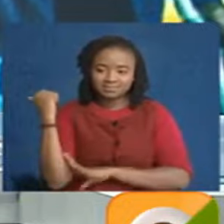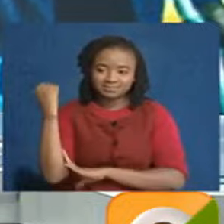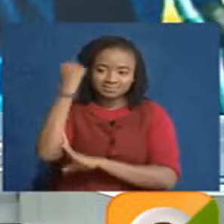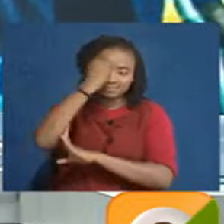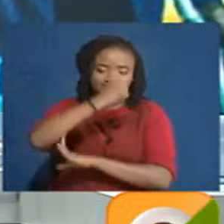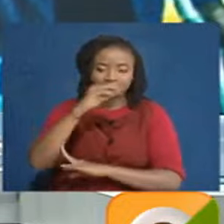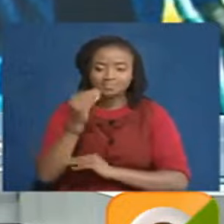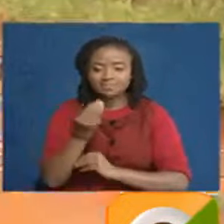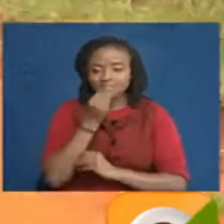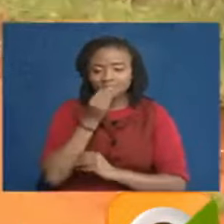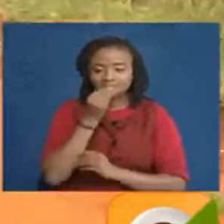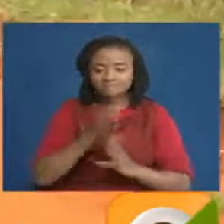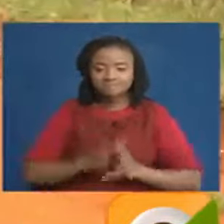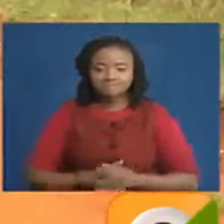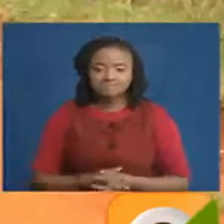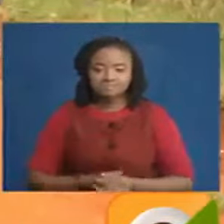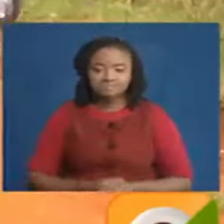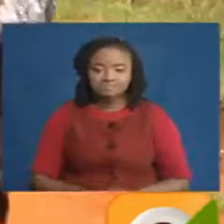foodstuff.